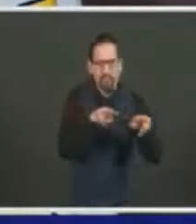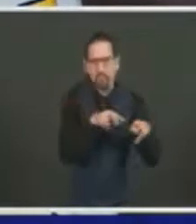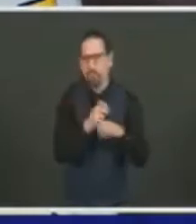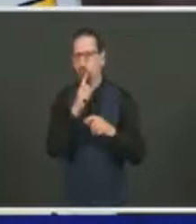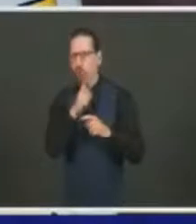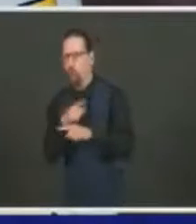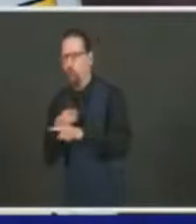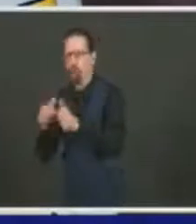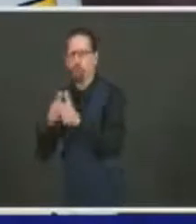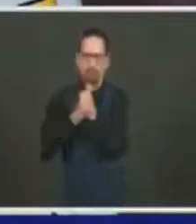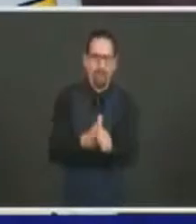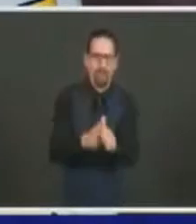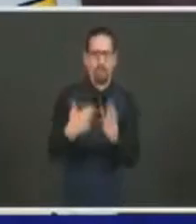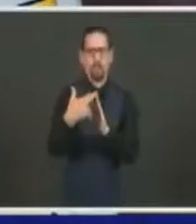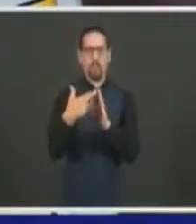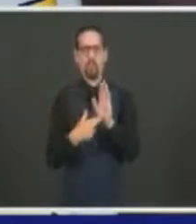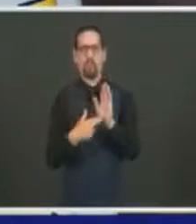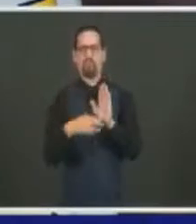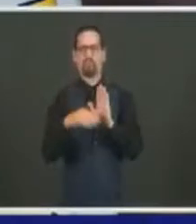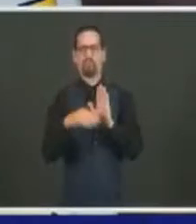public awareness campaigns.